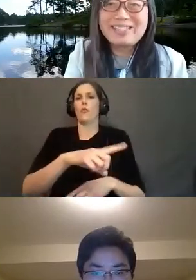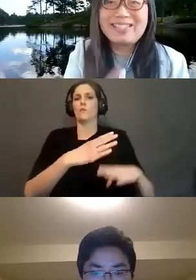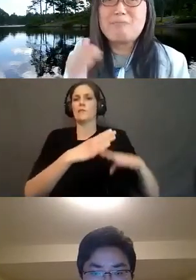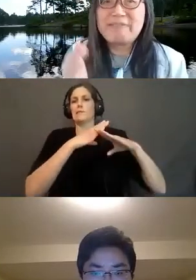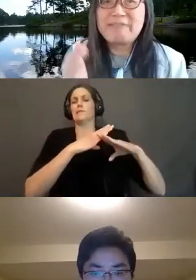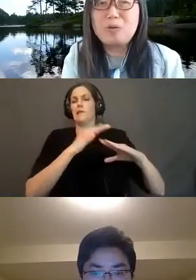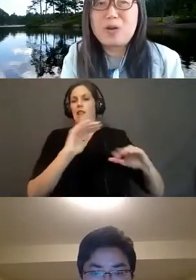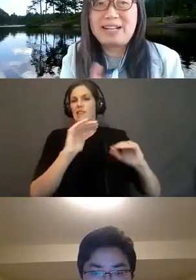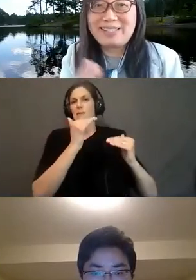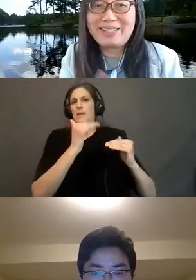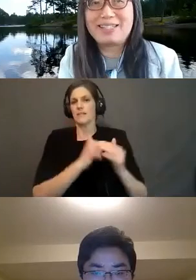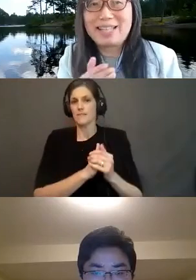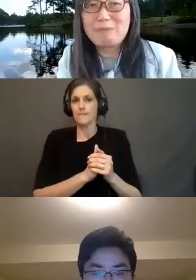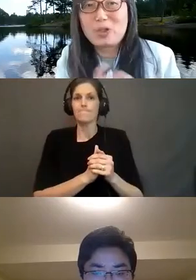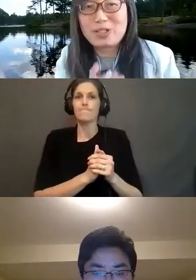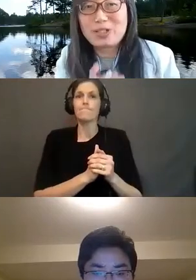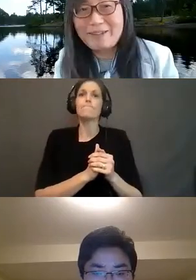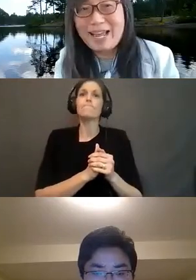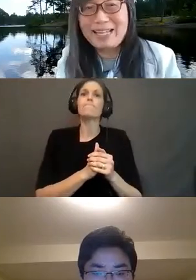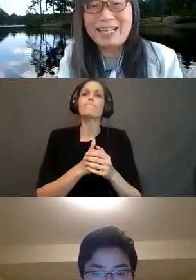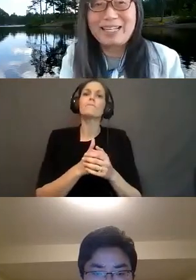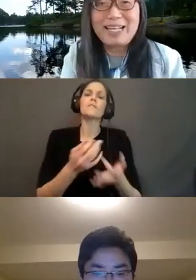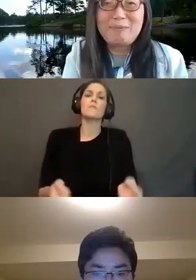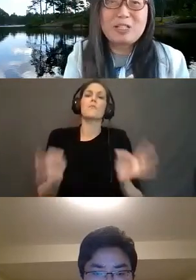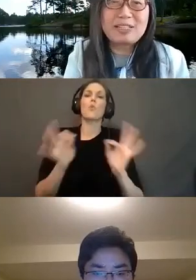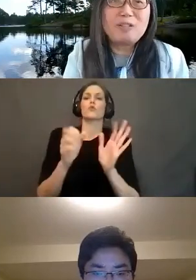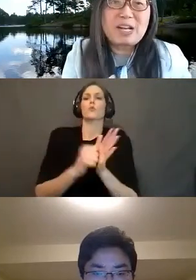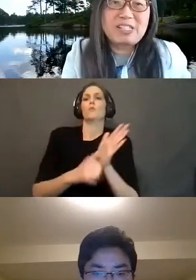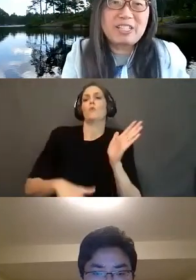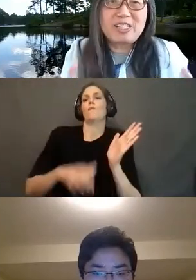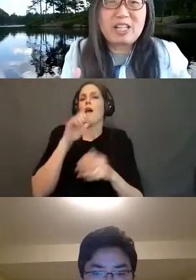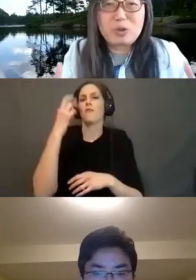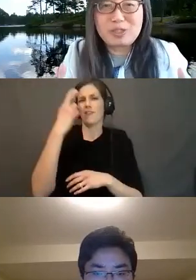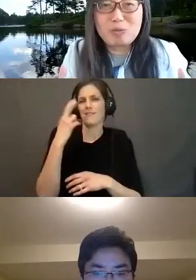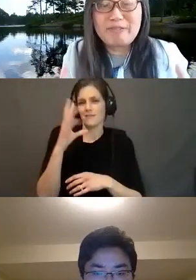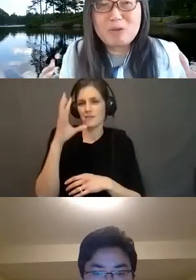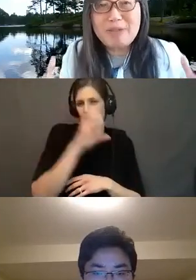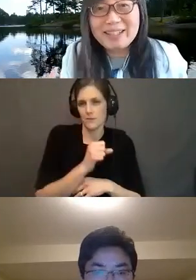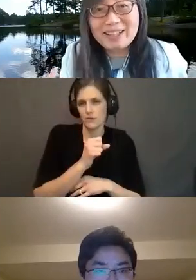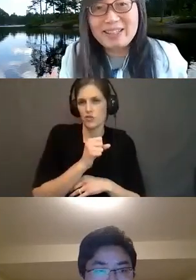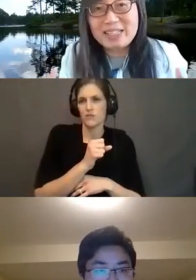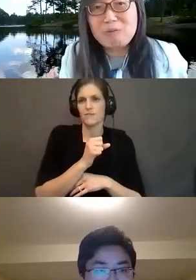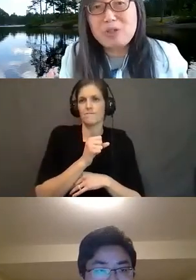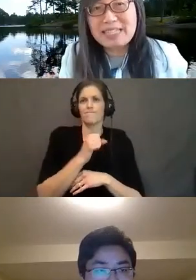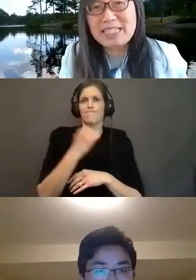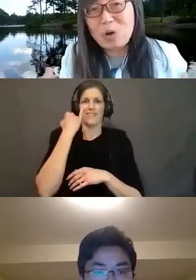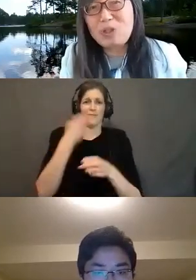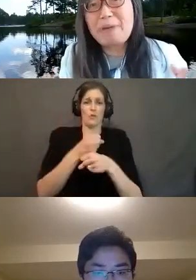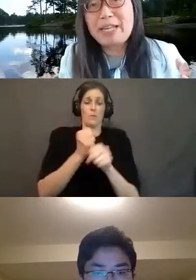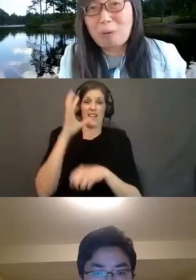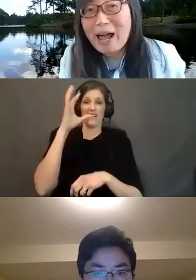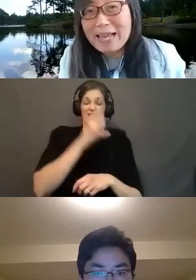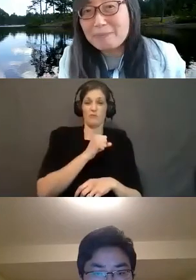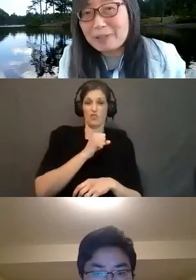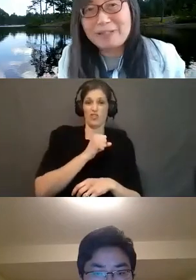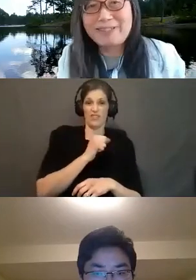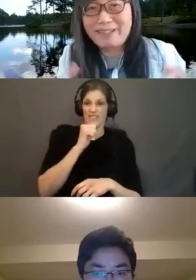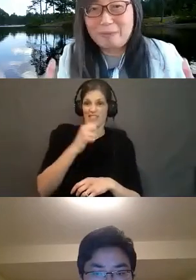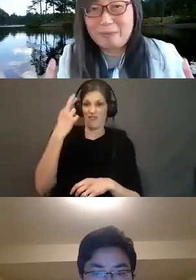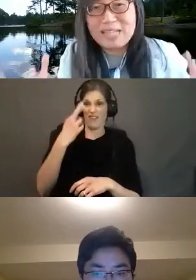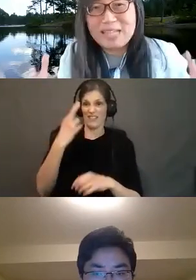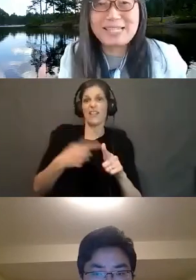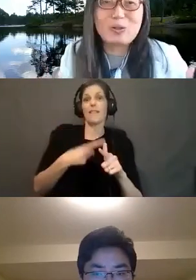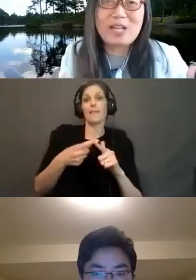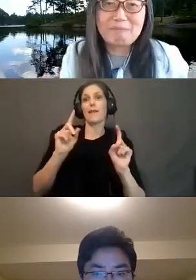remove some of the unrealistic assumptions, right? Because unrealistic assumptions, whenever you make an assumption that doesn't hold, you pay a price because